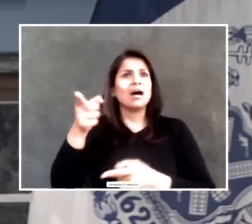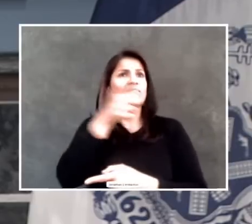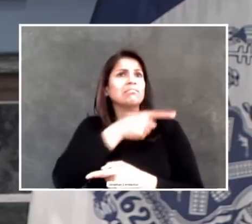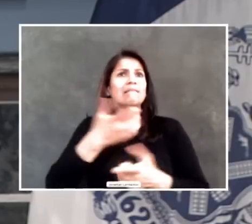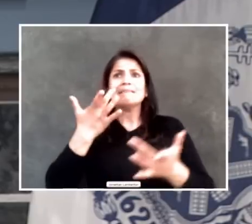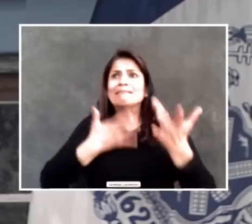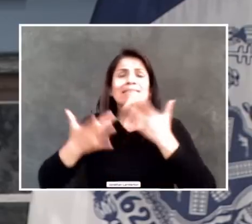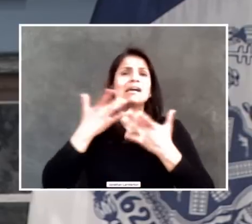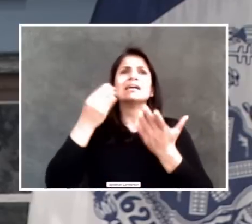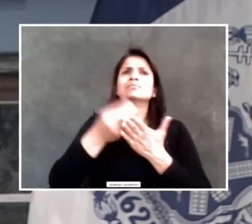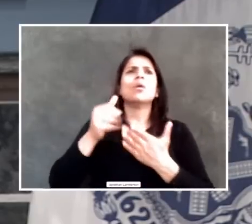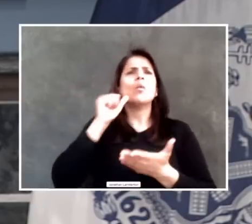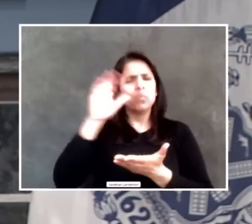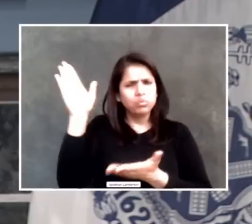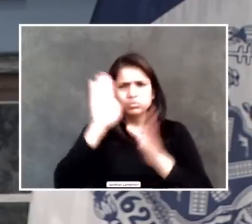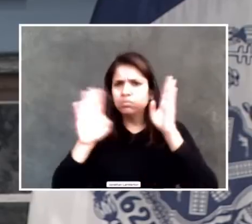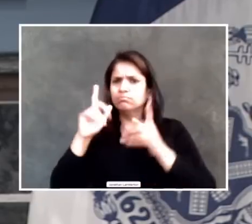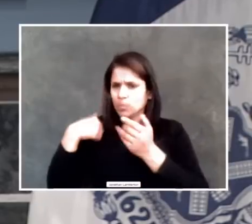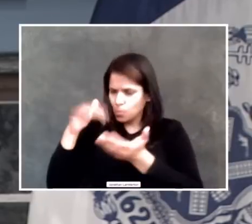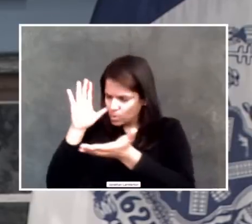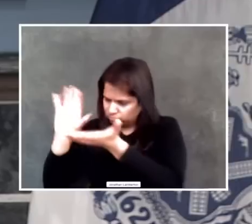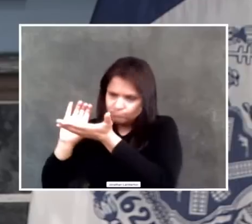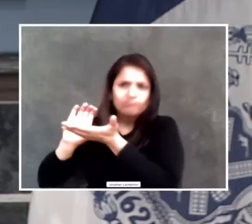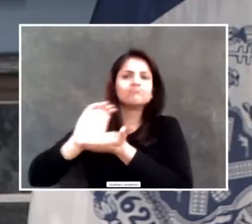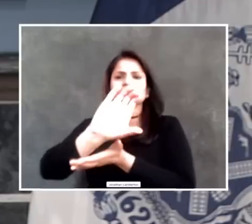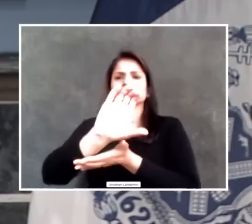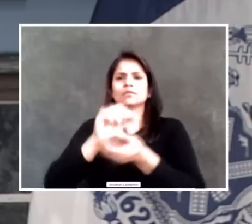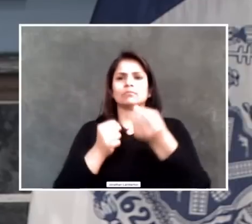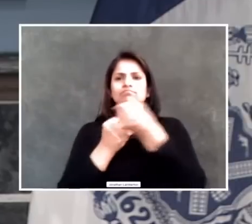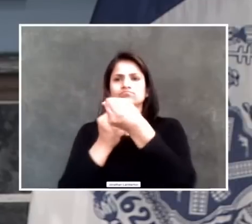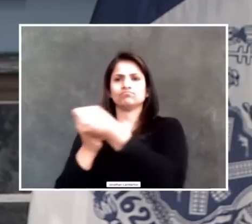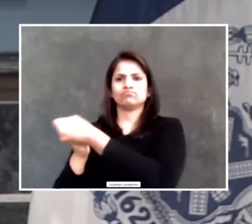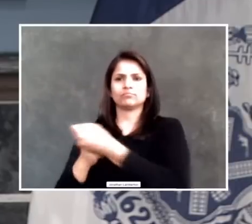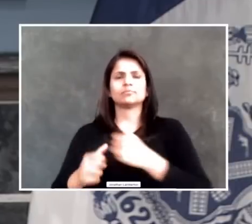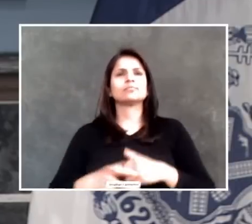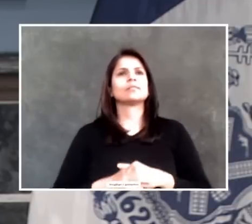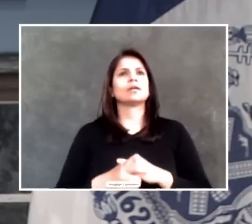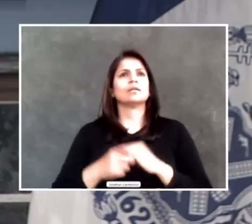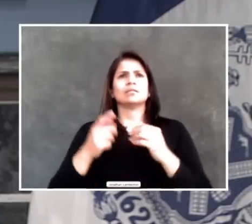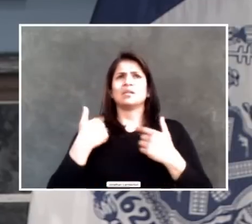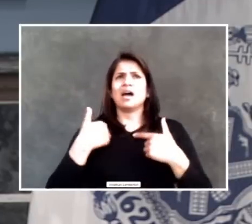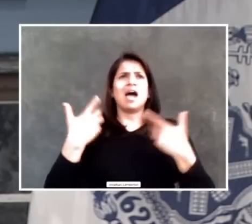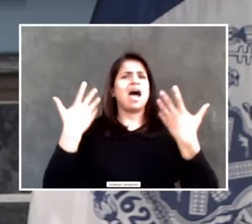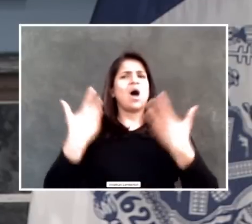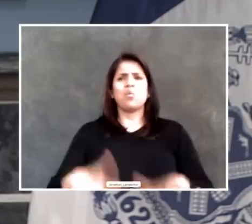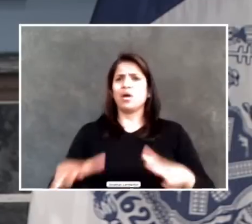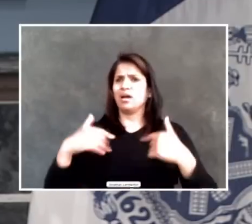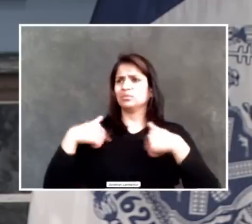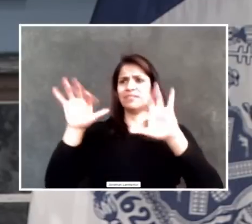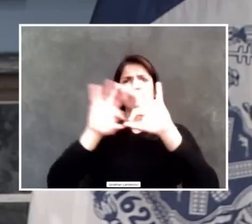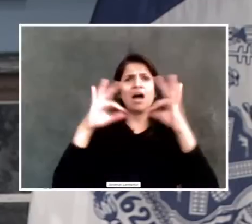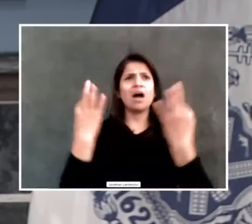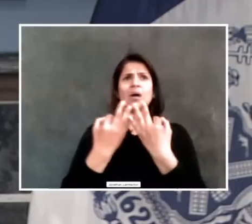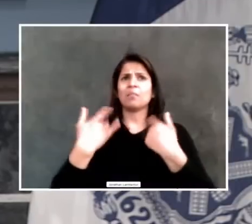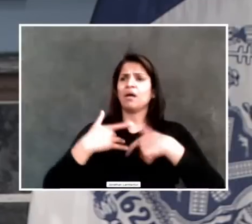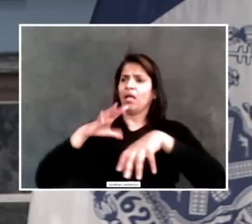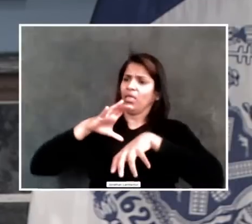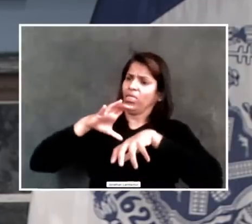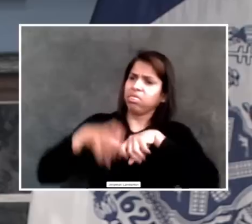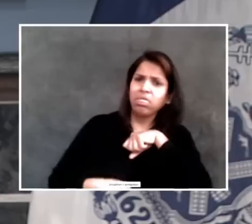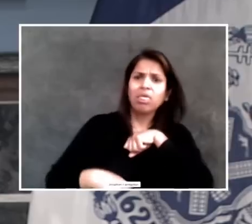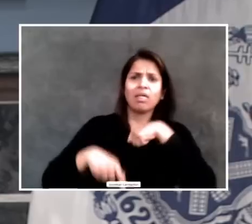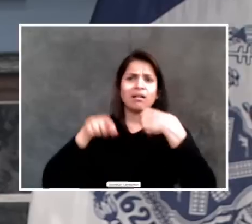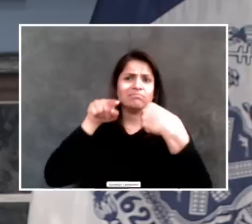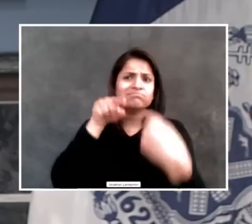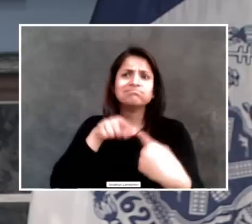pain more than they already are. I want us to make sure, to the best of our abilities, we can get to families quickly and provide them support. We know